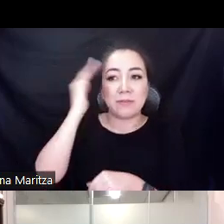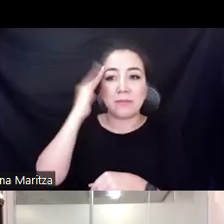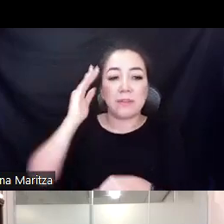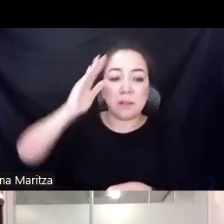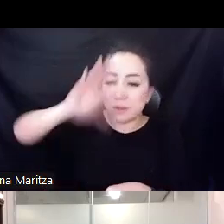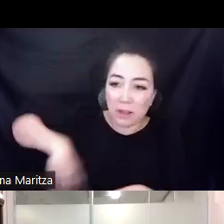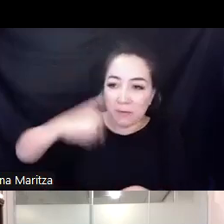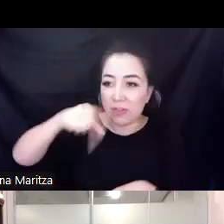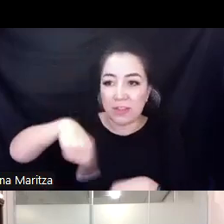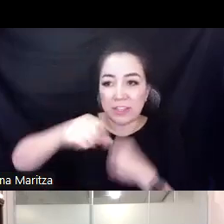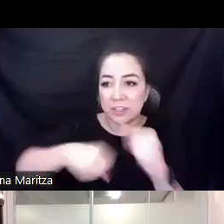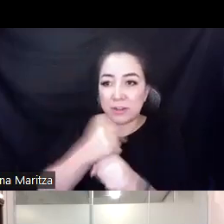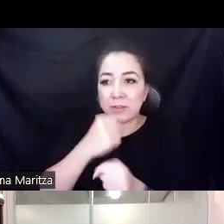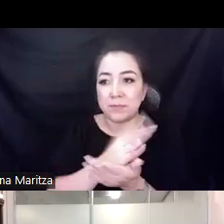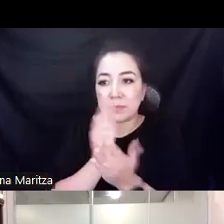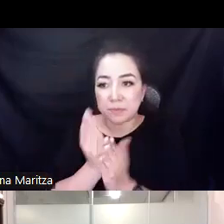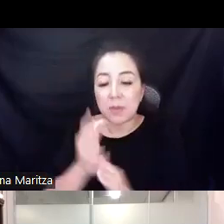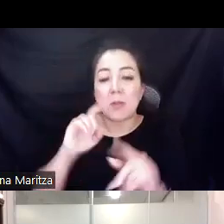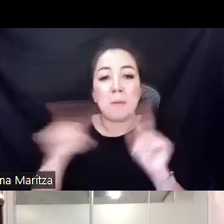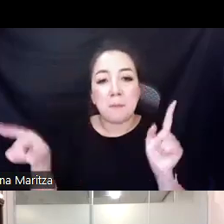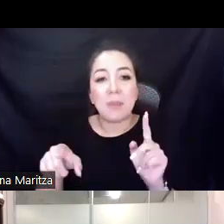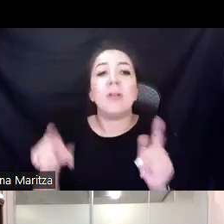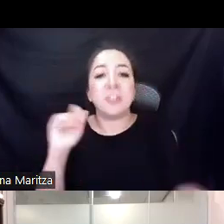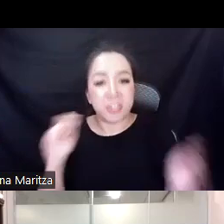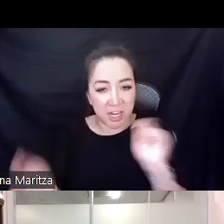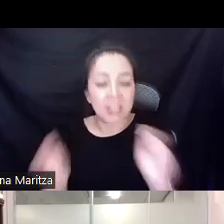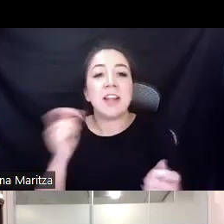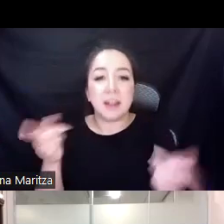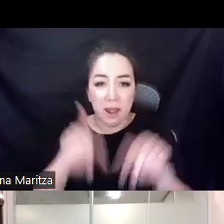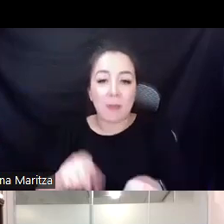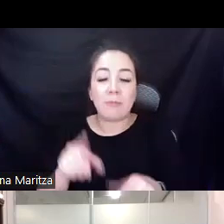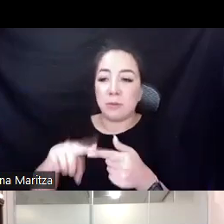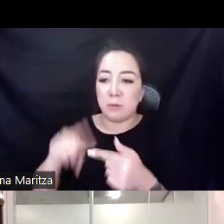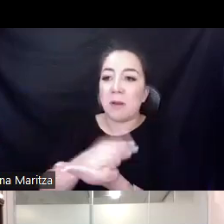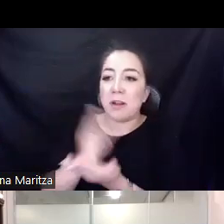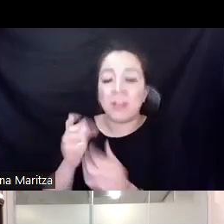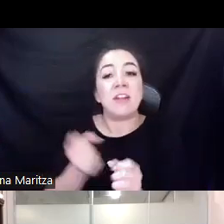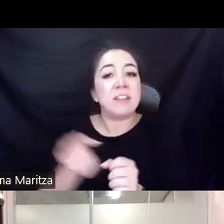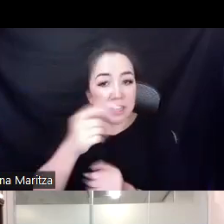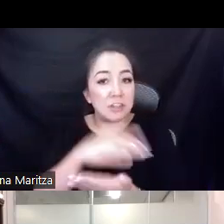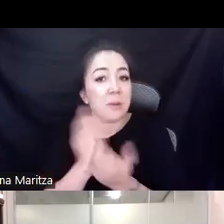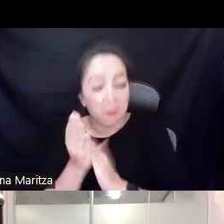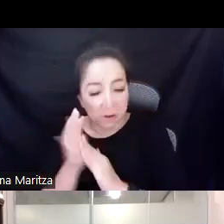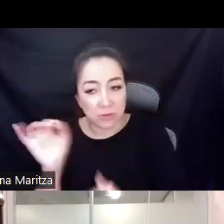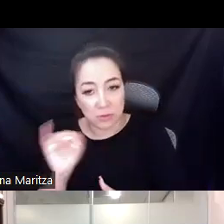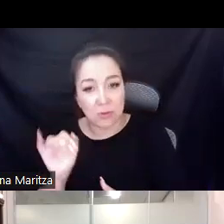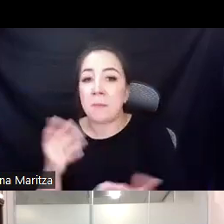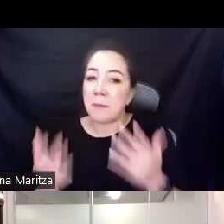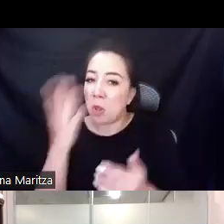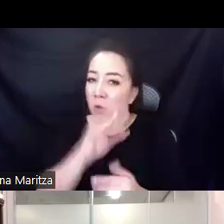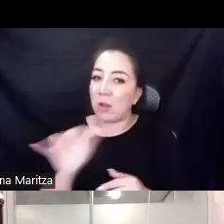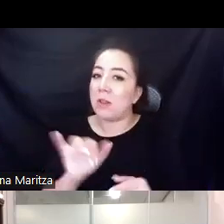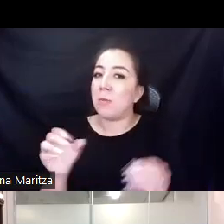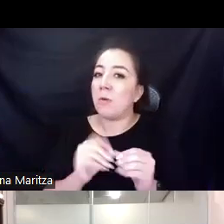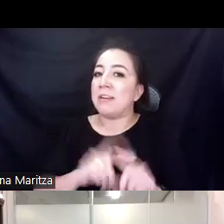for this year's budget. But there are changes that can still happen to the budget. And then there is next year's budget, which might look a little